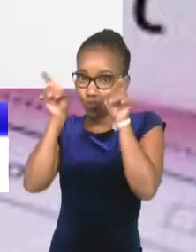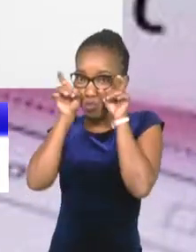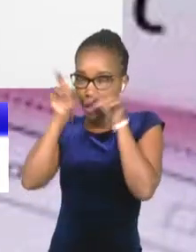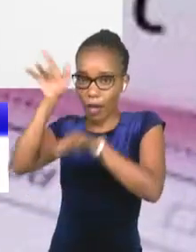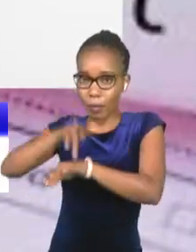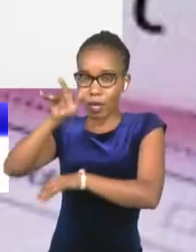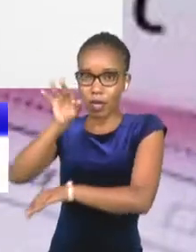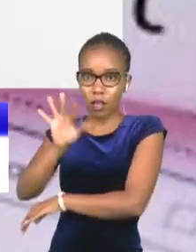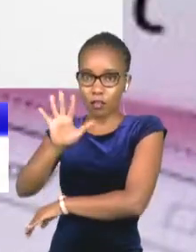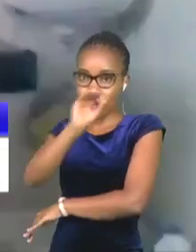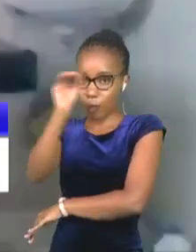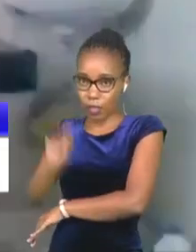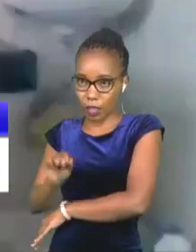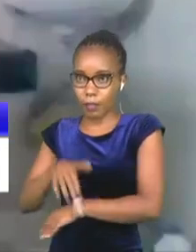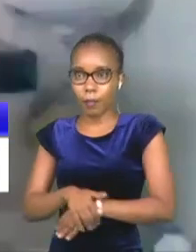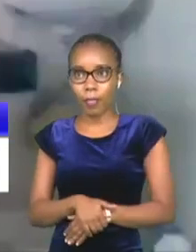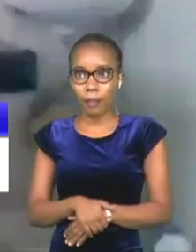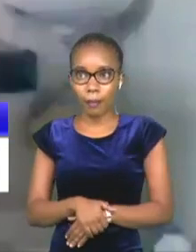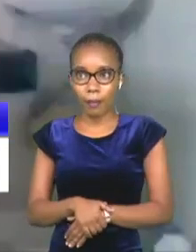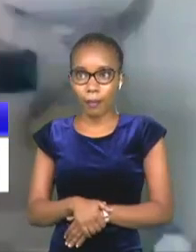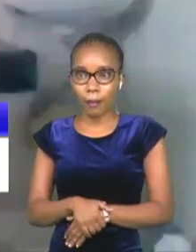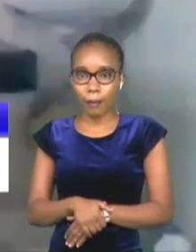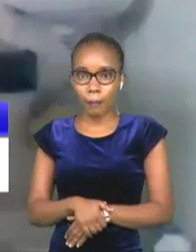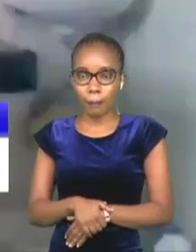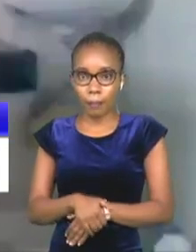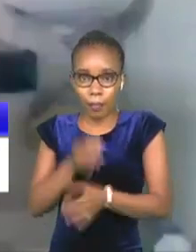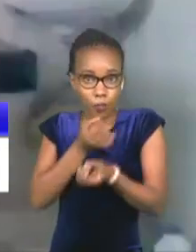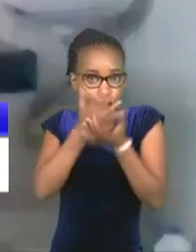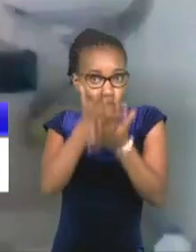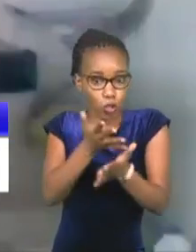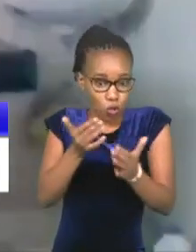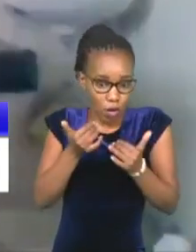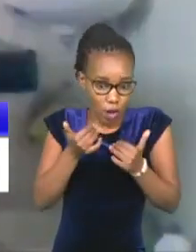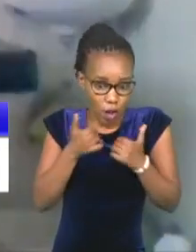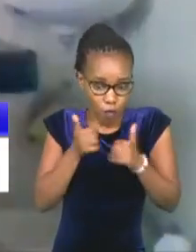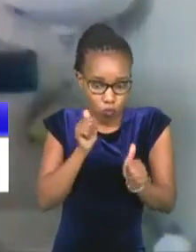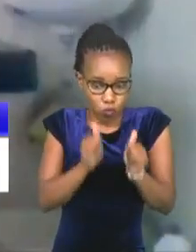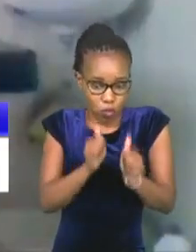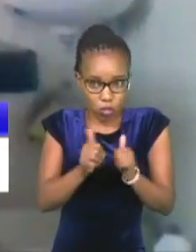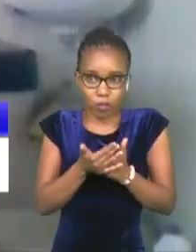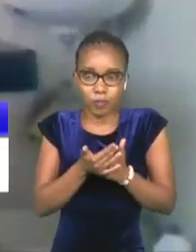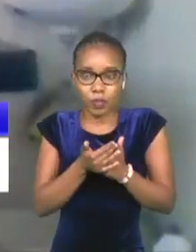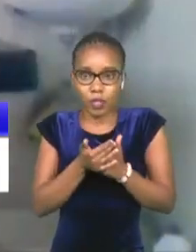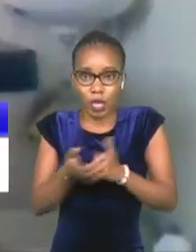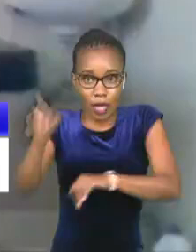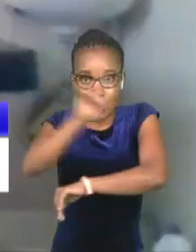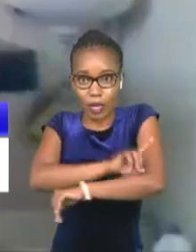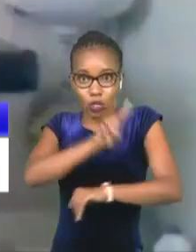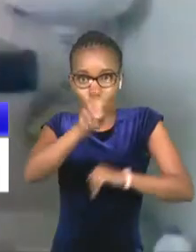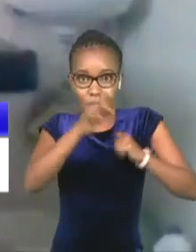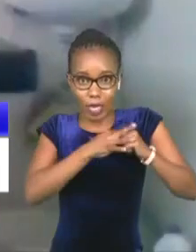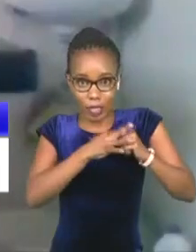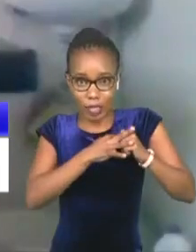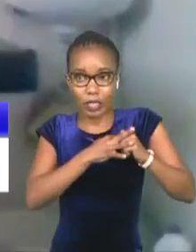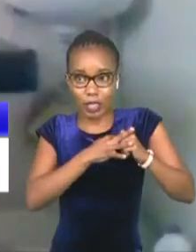by 35%. From the information we have right now is that it will be at 28 days. You will put it for